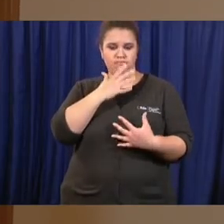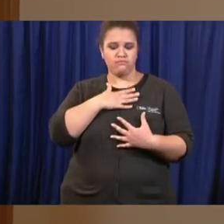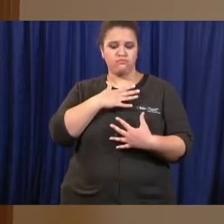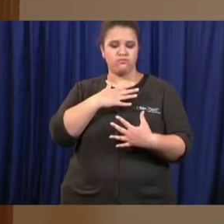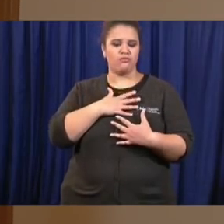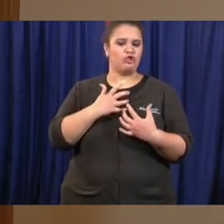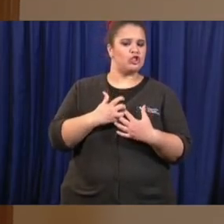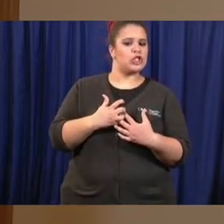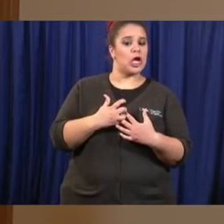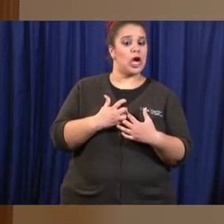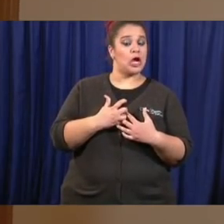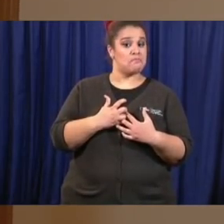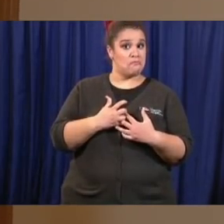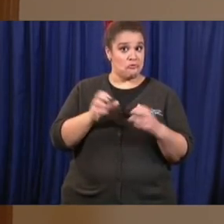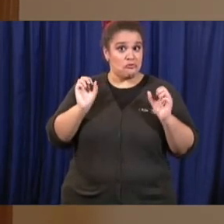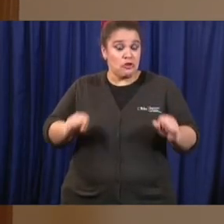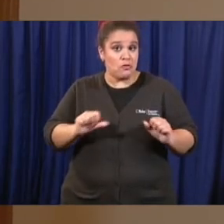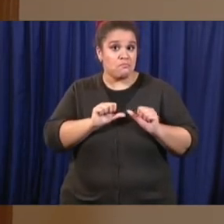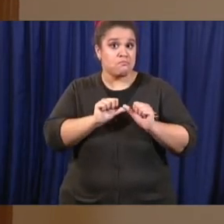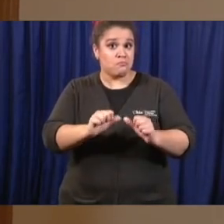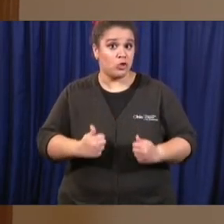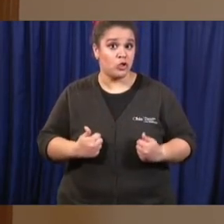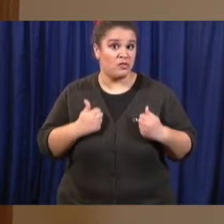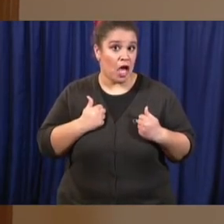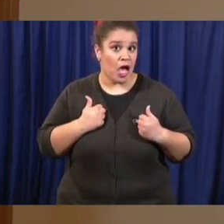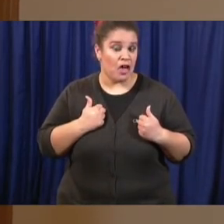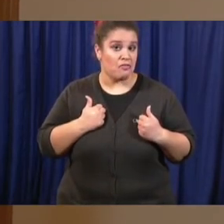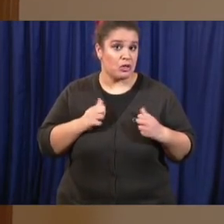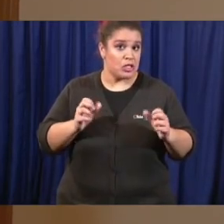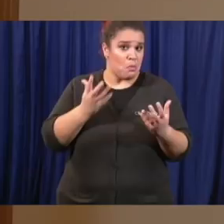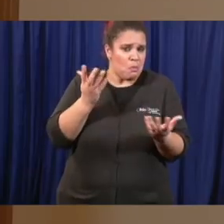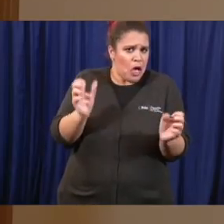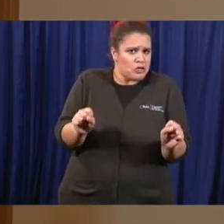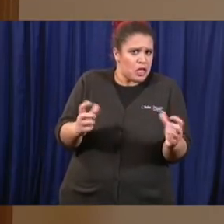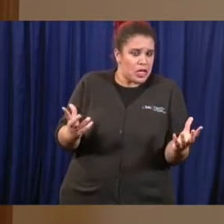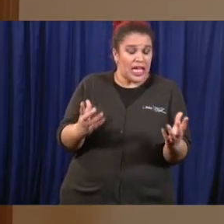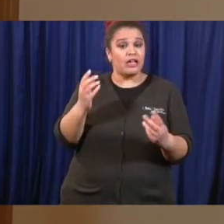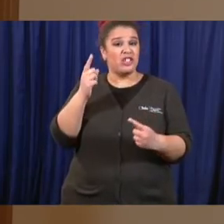enough ventilators today? And if not, can we buy more?